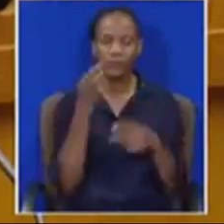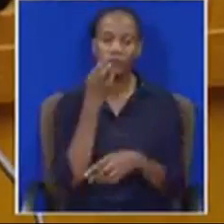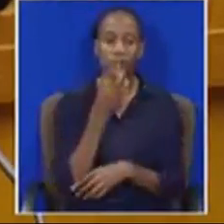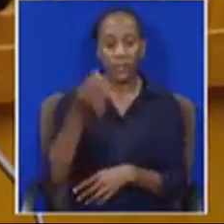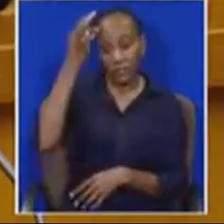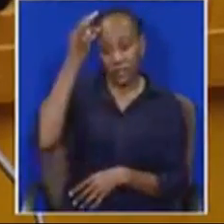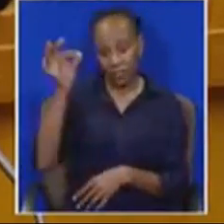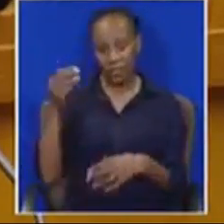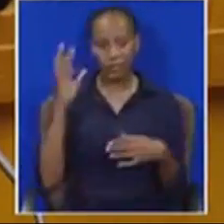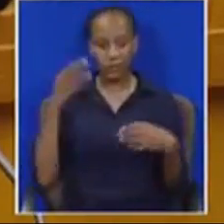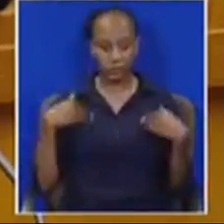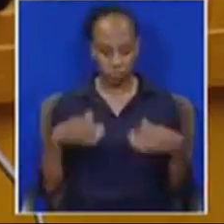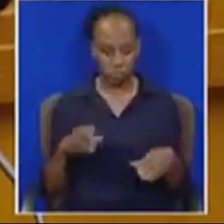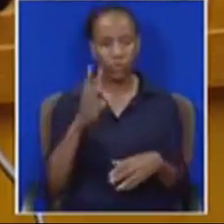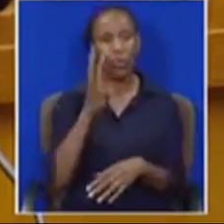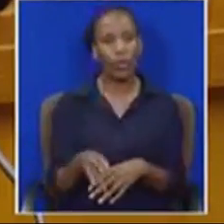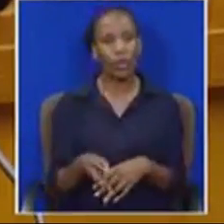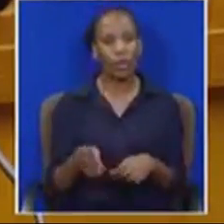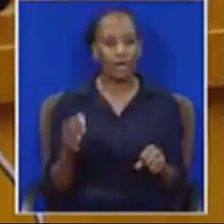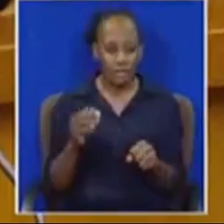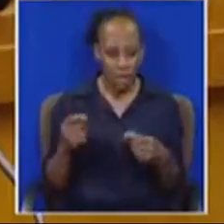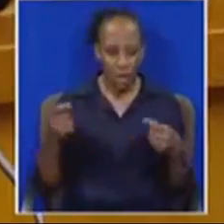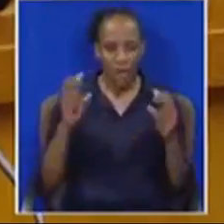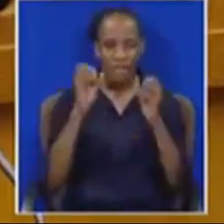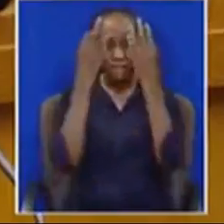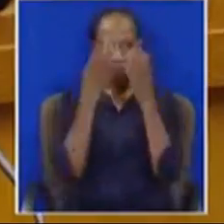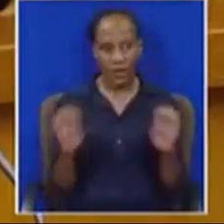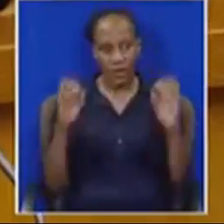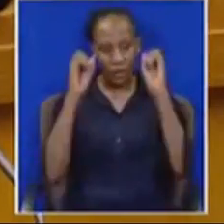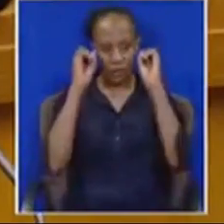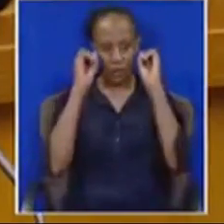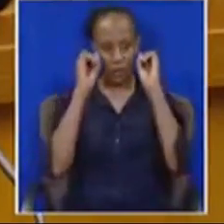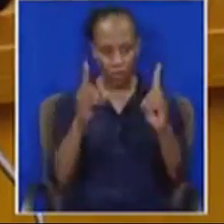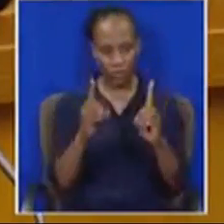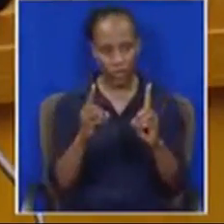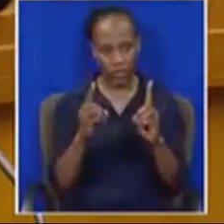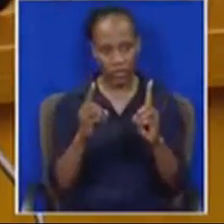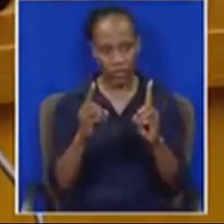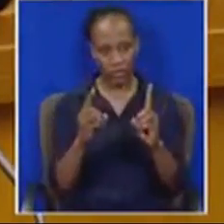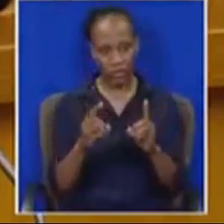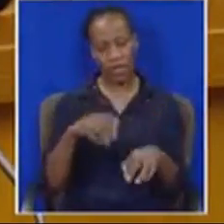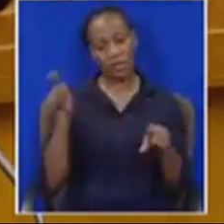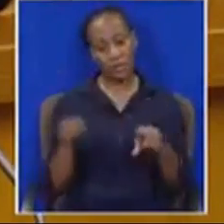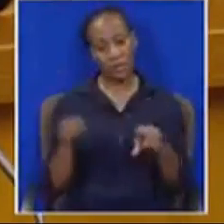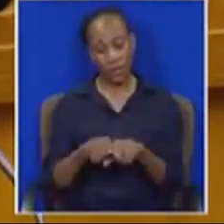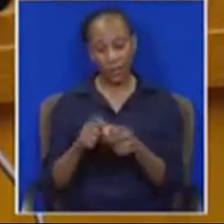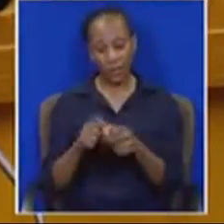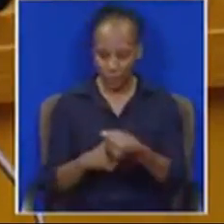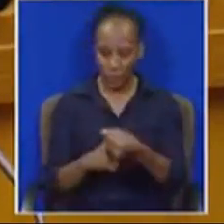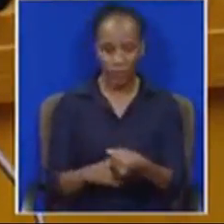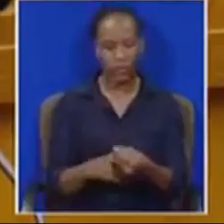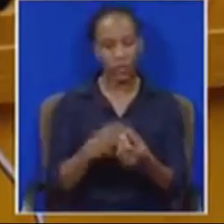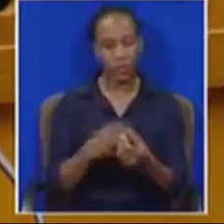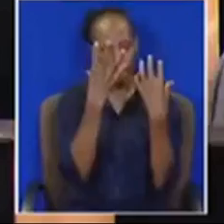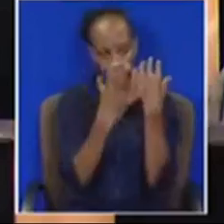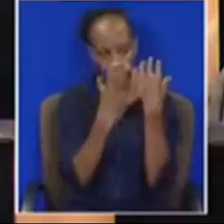phasing in fully subsidized free higher education and training for poor and working-class South